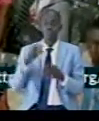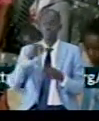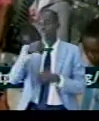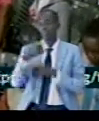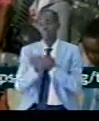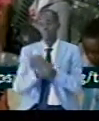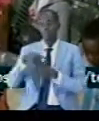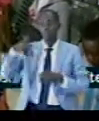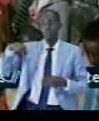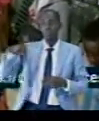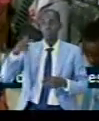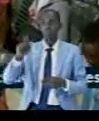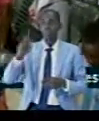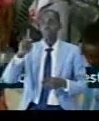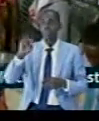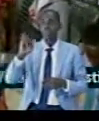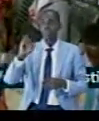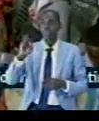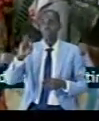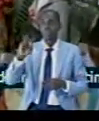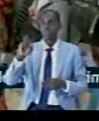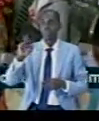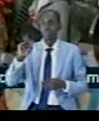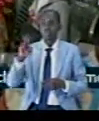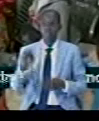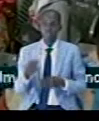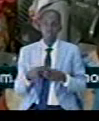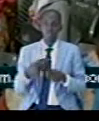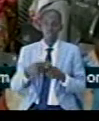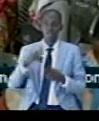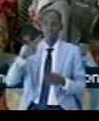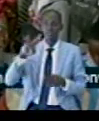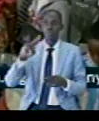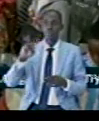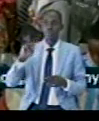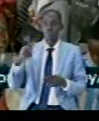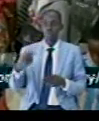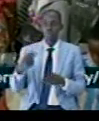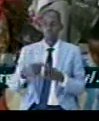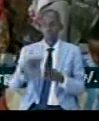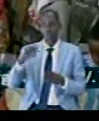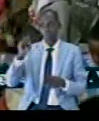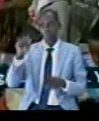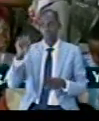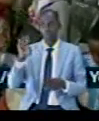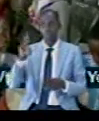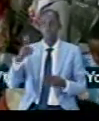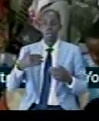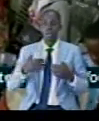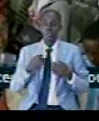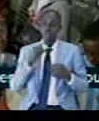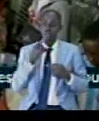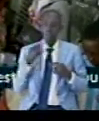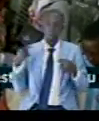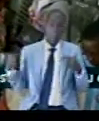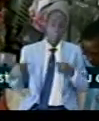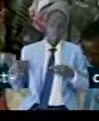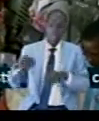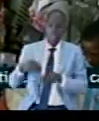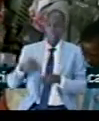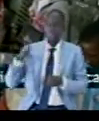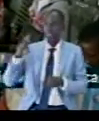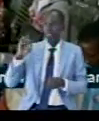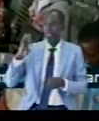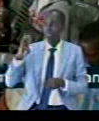Ruth Samuel wrote, I had a severe pain in my ribs, and one of my eyes